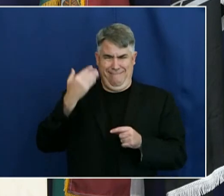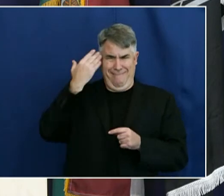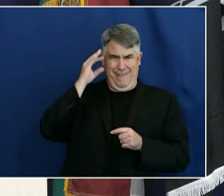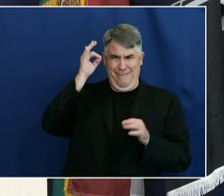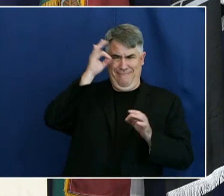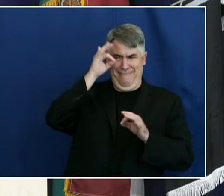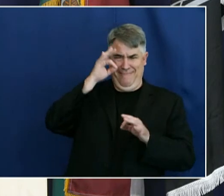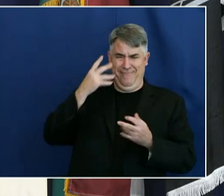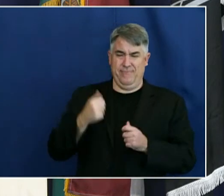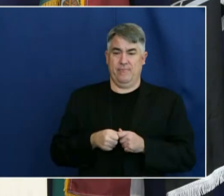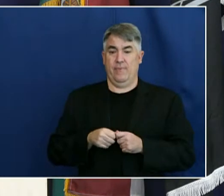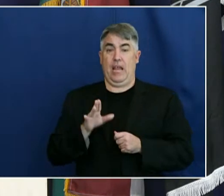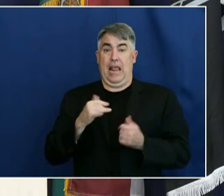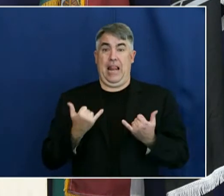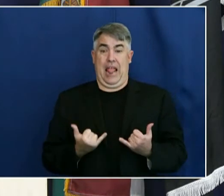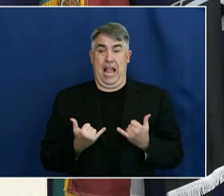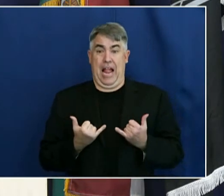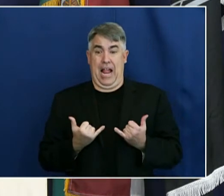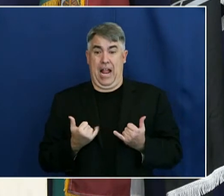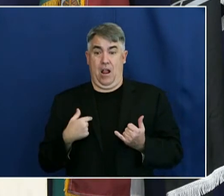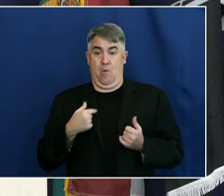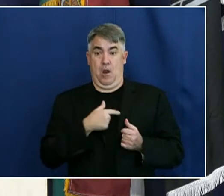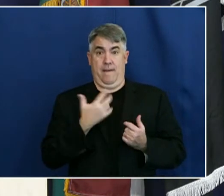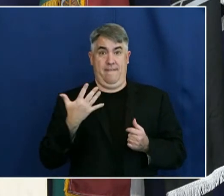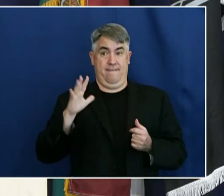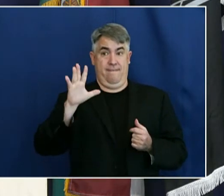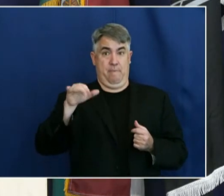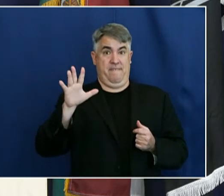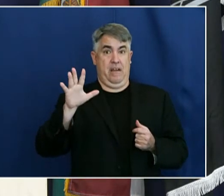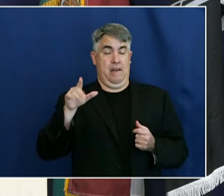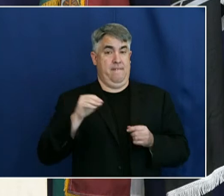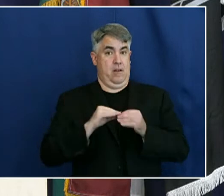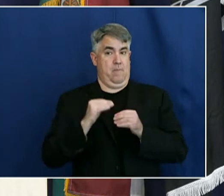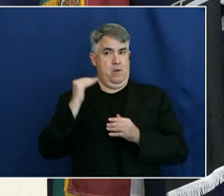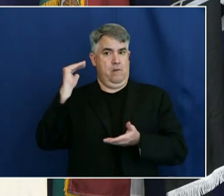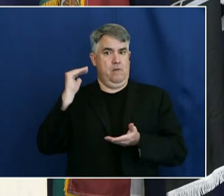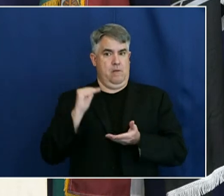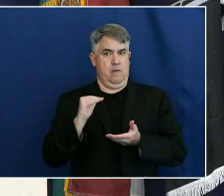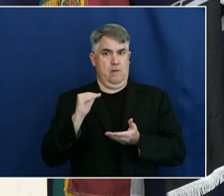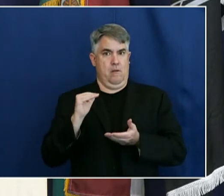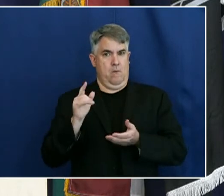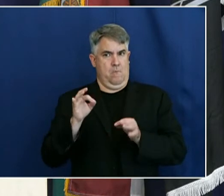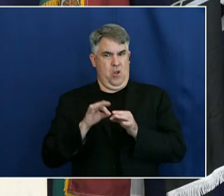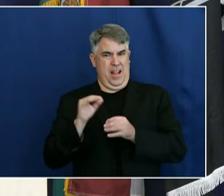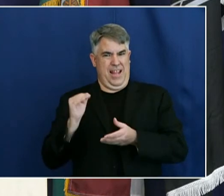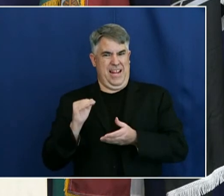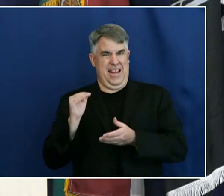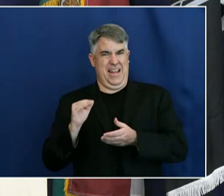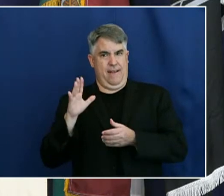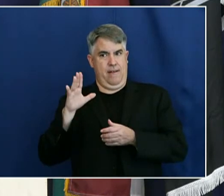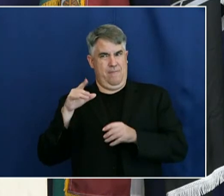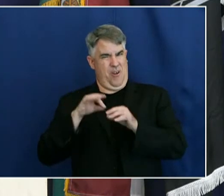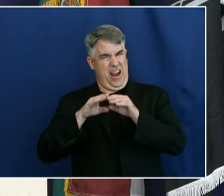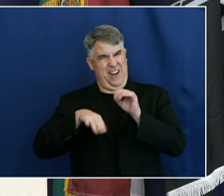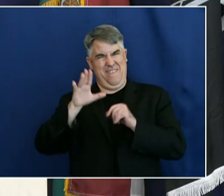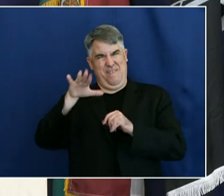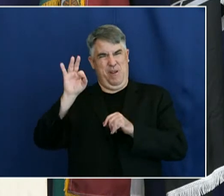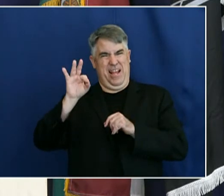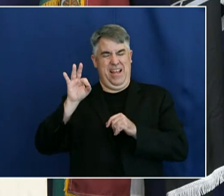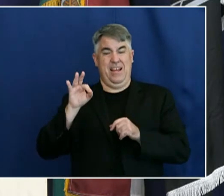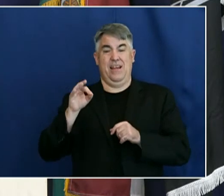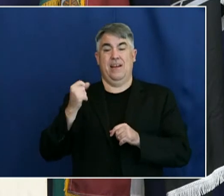we're at 5.5, which is you know, awfully close to 5.9, and a lot of folks are moving around and doing more things. And